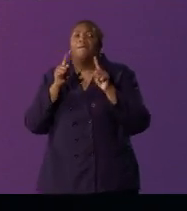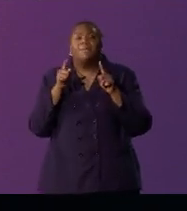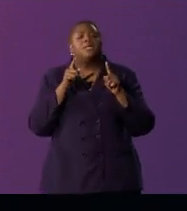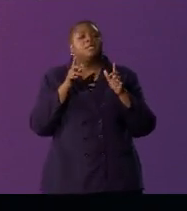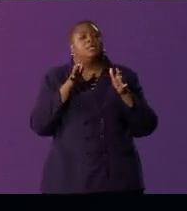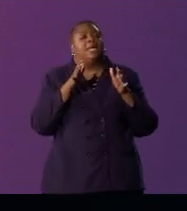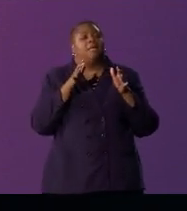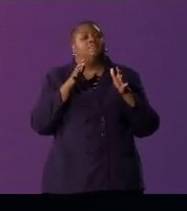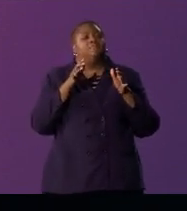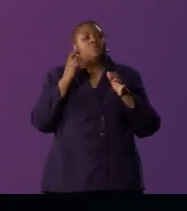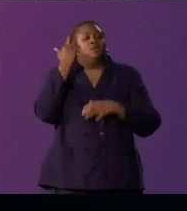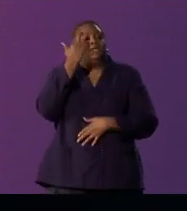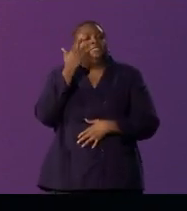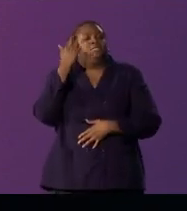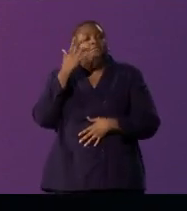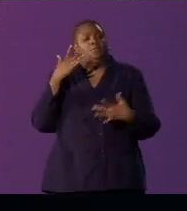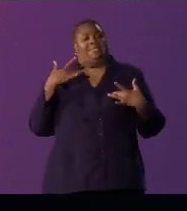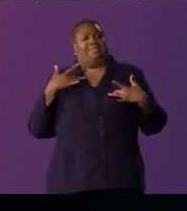sensitive,